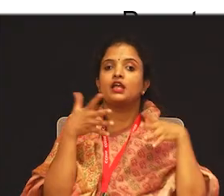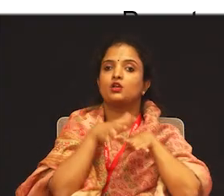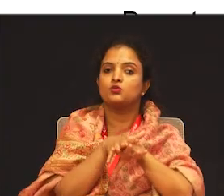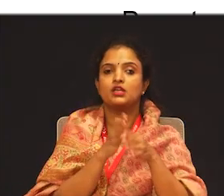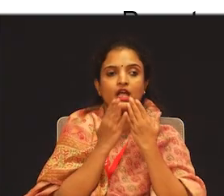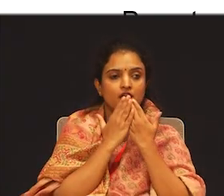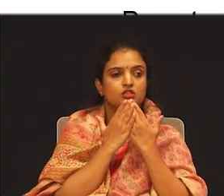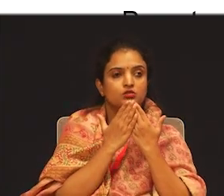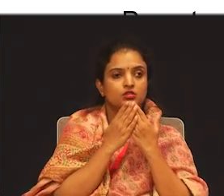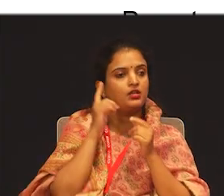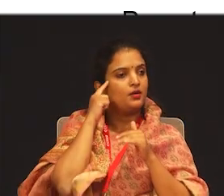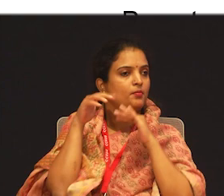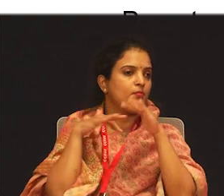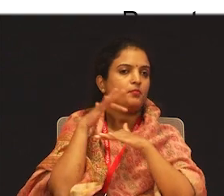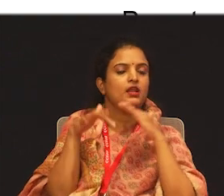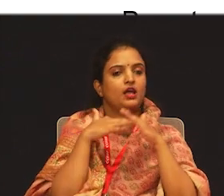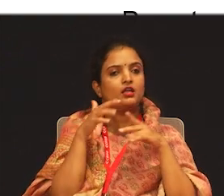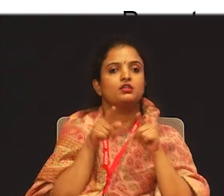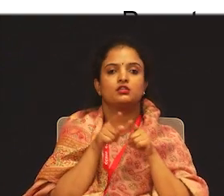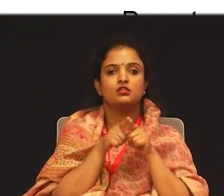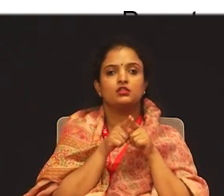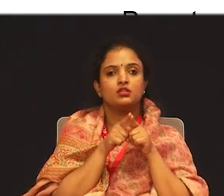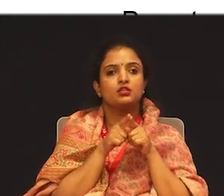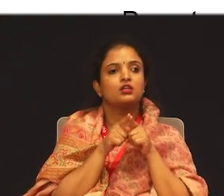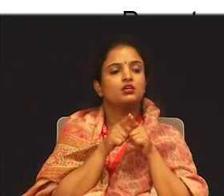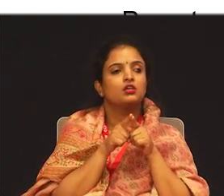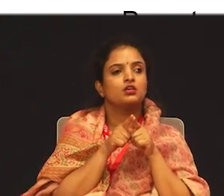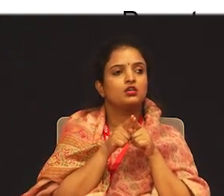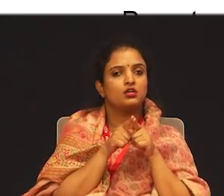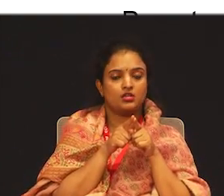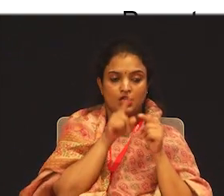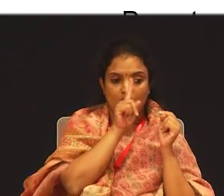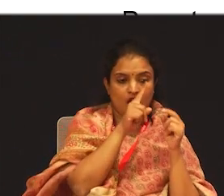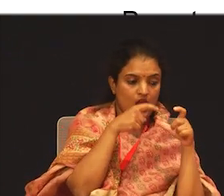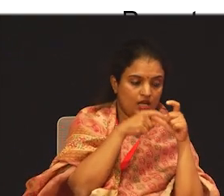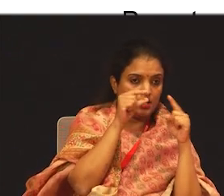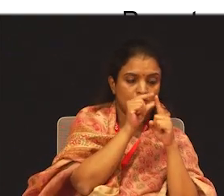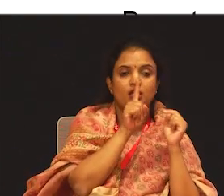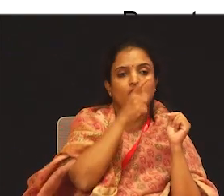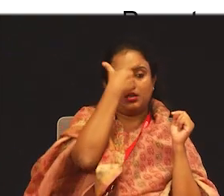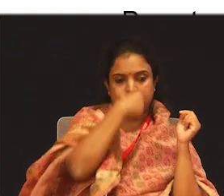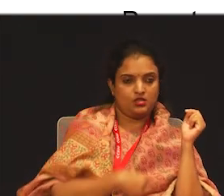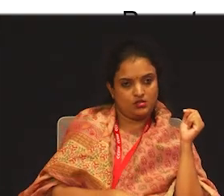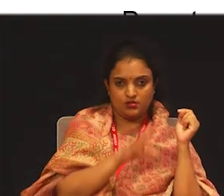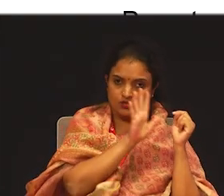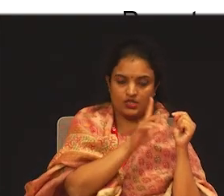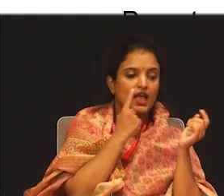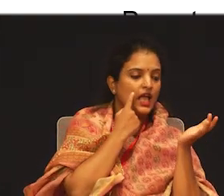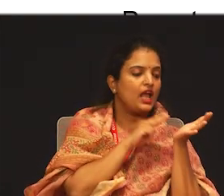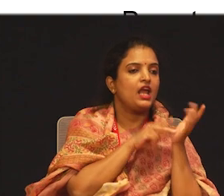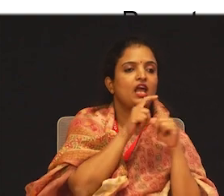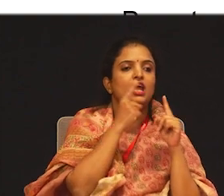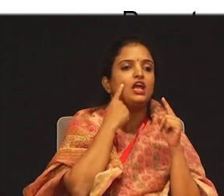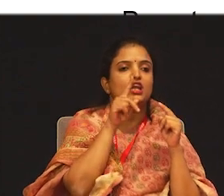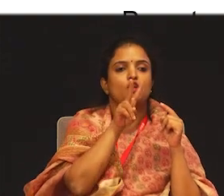Inclusive Education Plan. So wherein first IEP focuses only on the individual